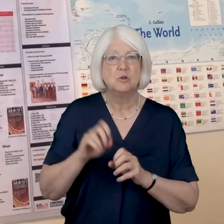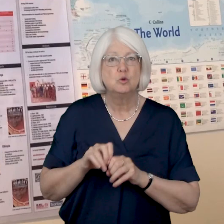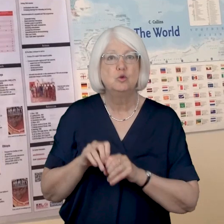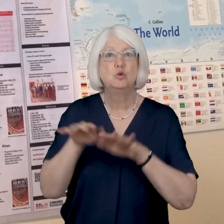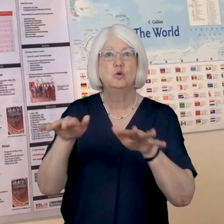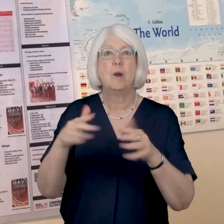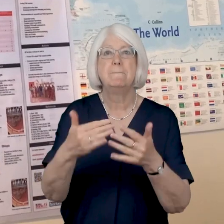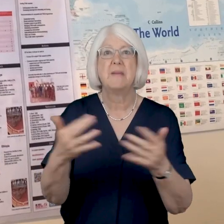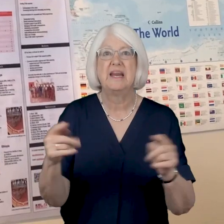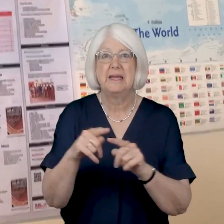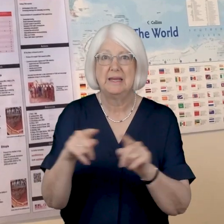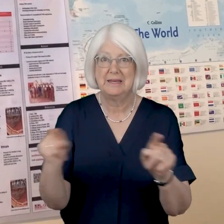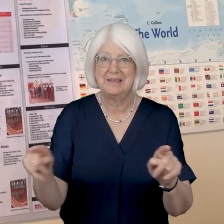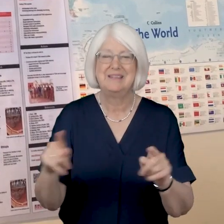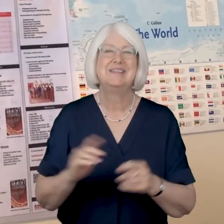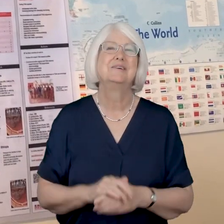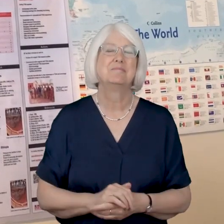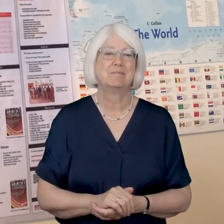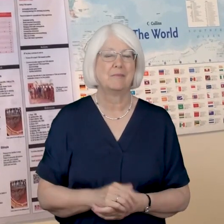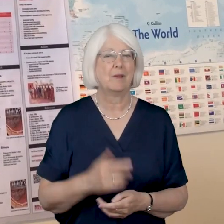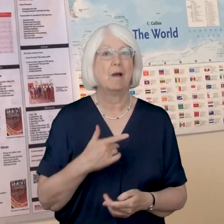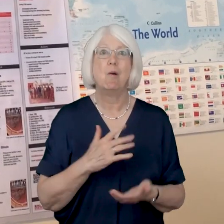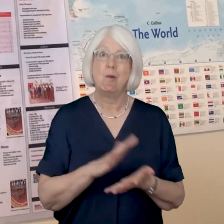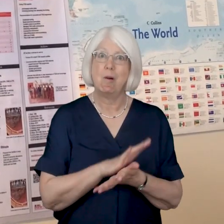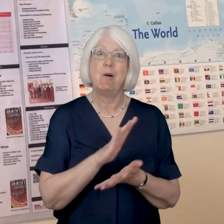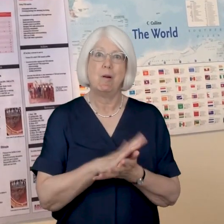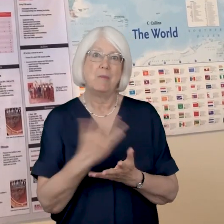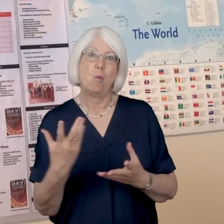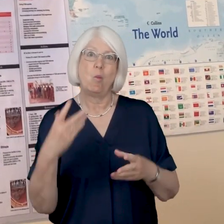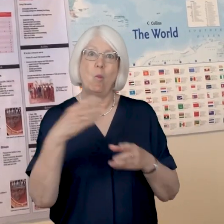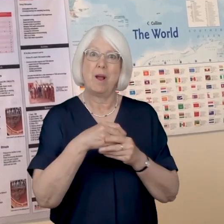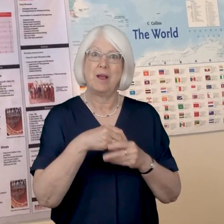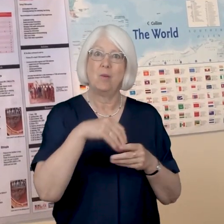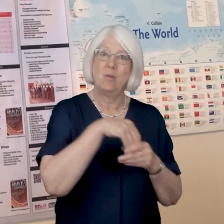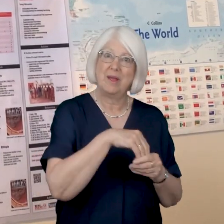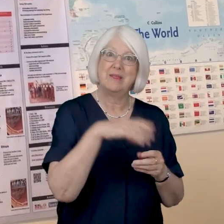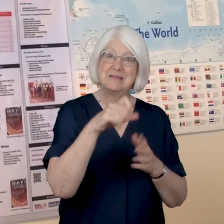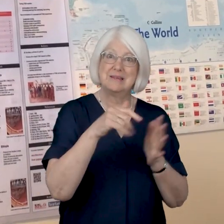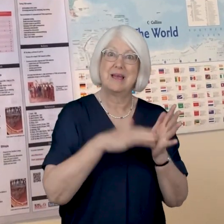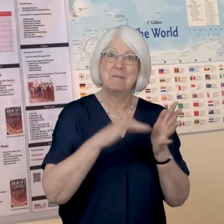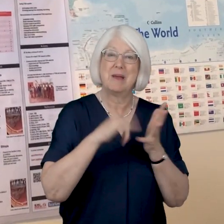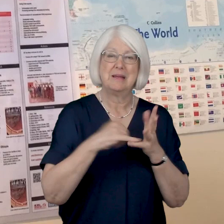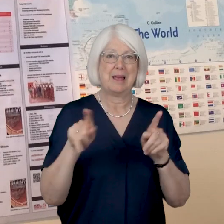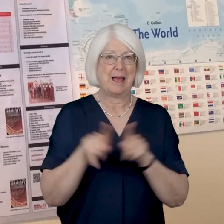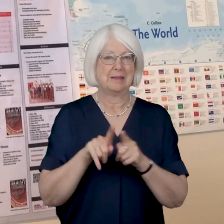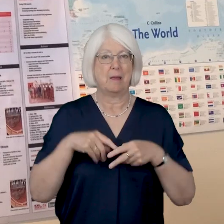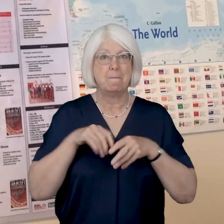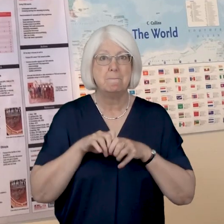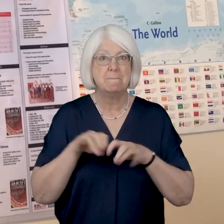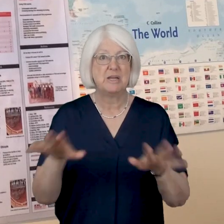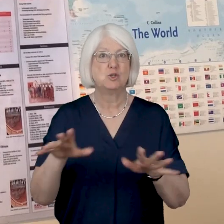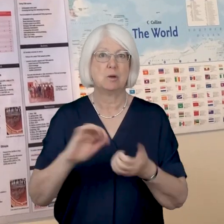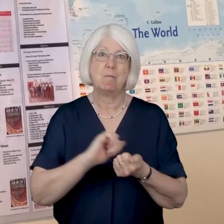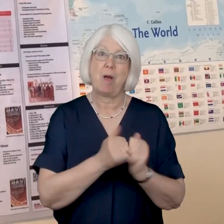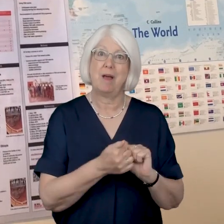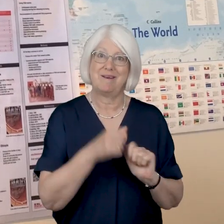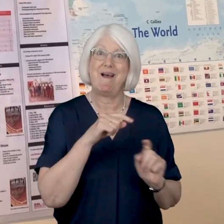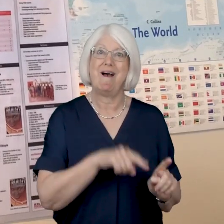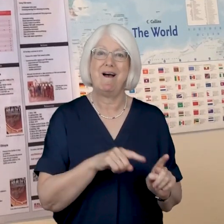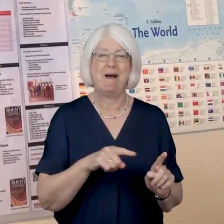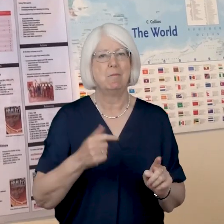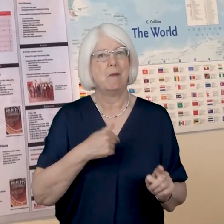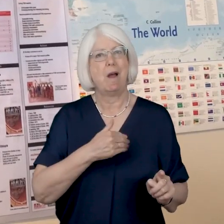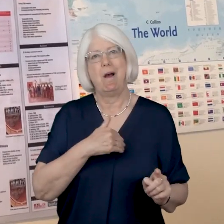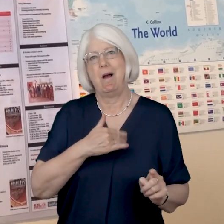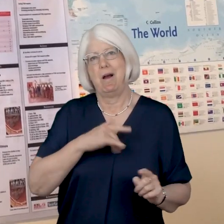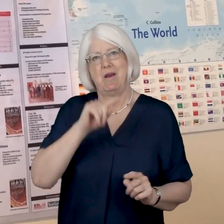about 10 years. I was delighted when they took me on as a mission partner, because my heart has always been at the margins, the people forgotten,